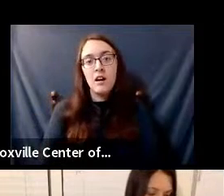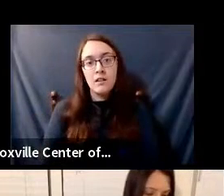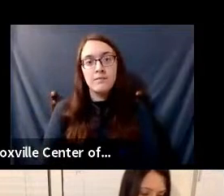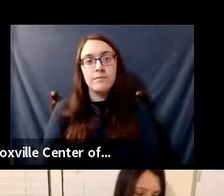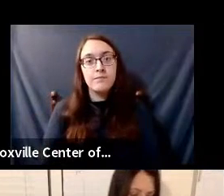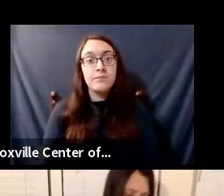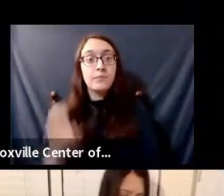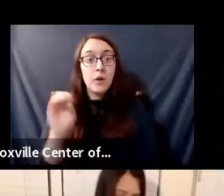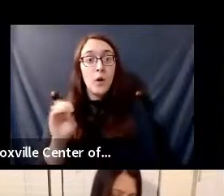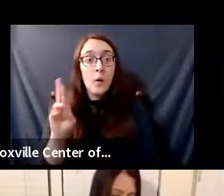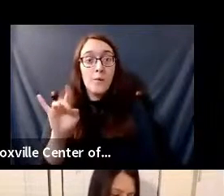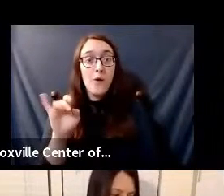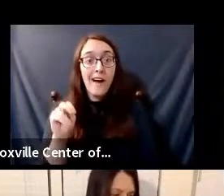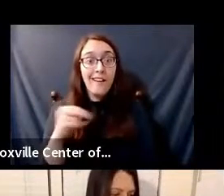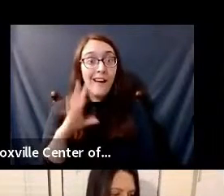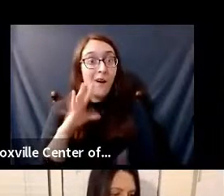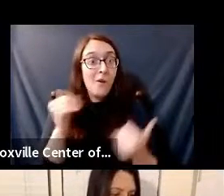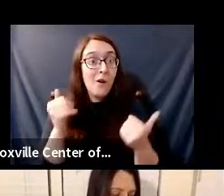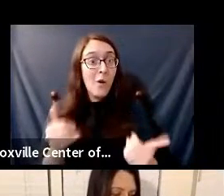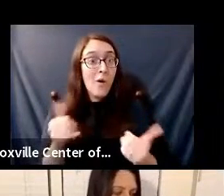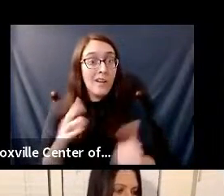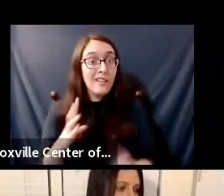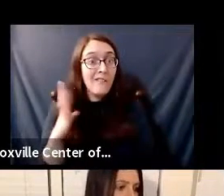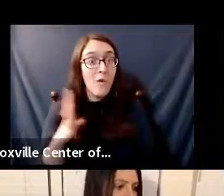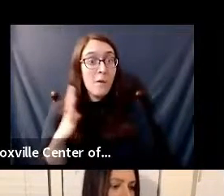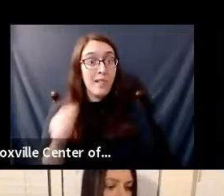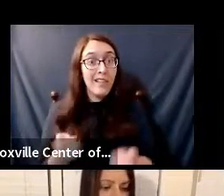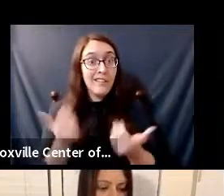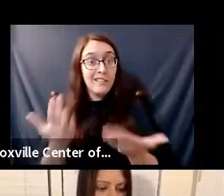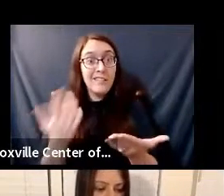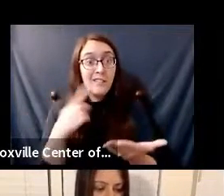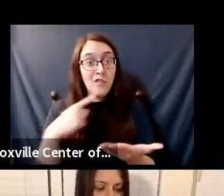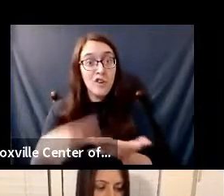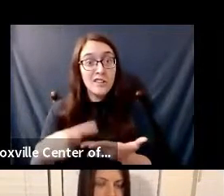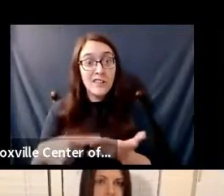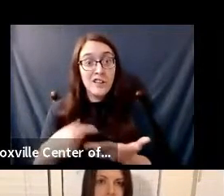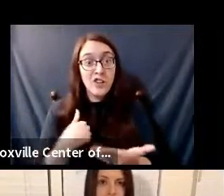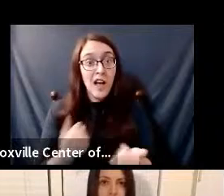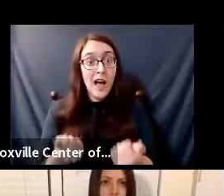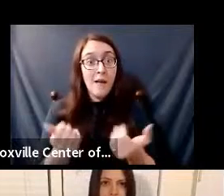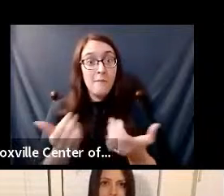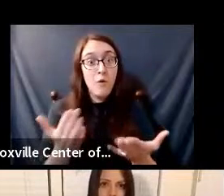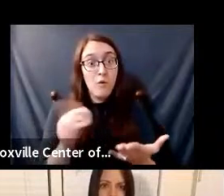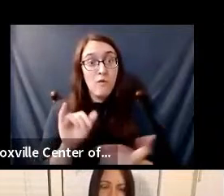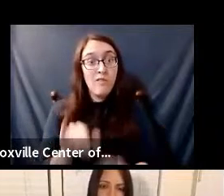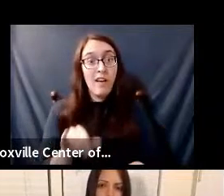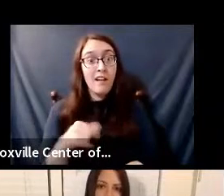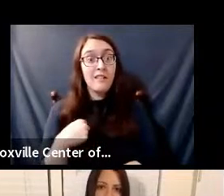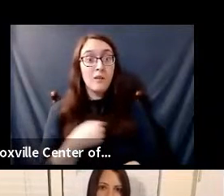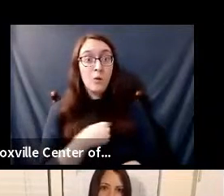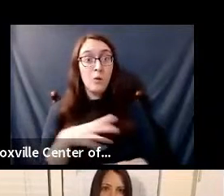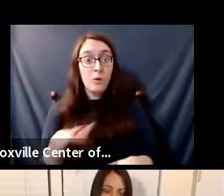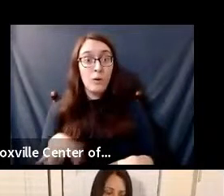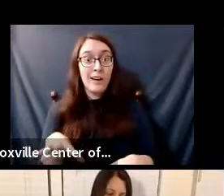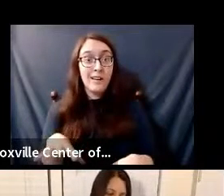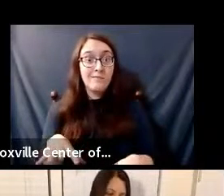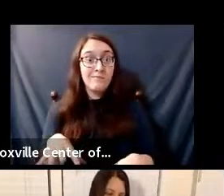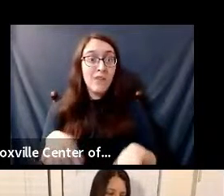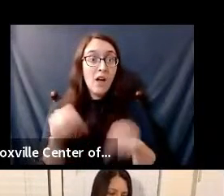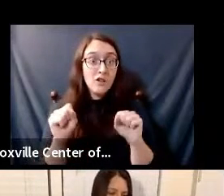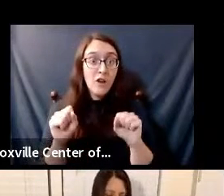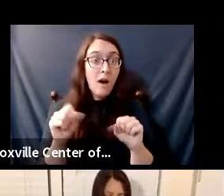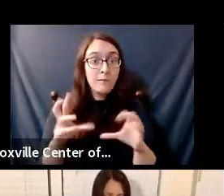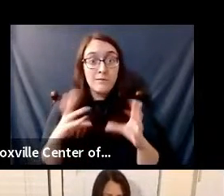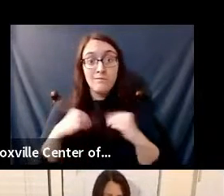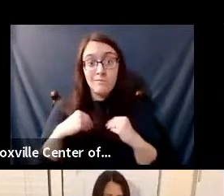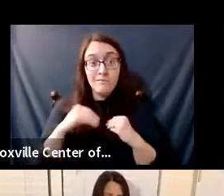Well, I'll go ahead and let's formally put that up for discussion. I'll move that we have that we adopt that, and then we